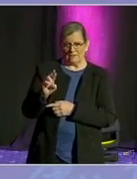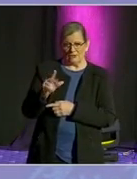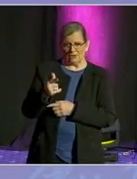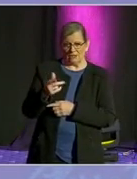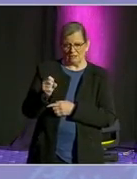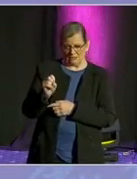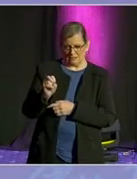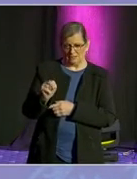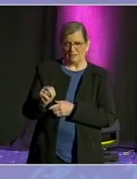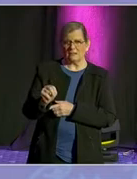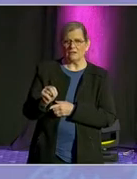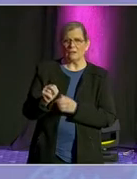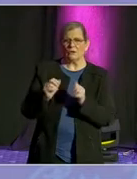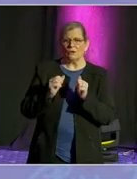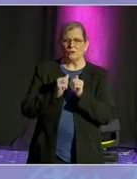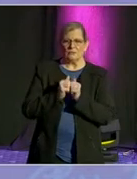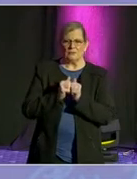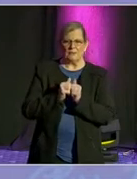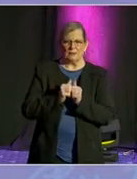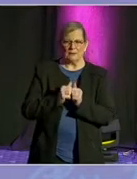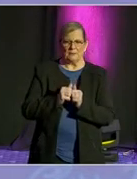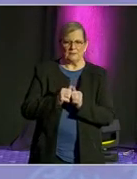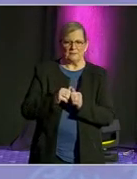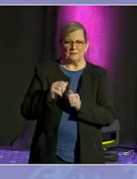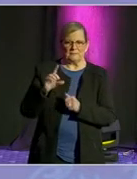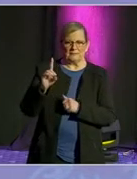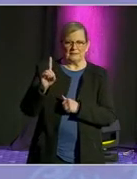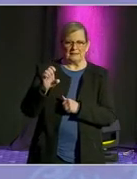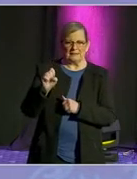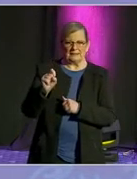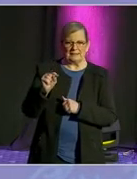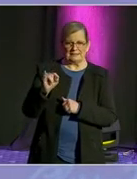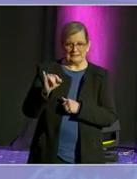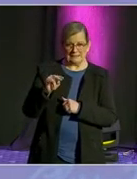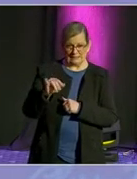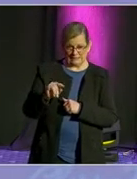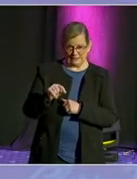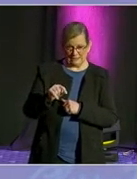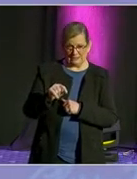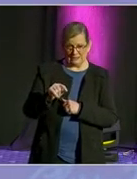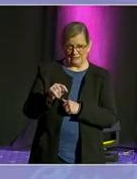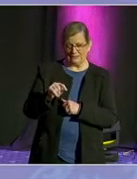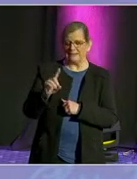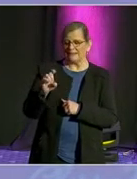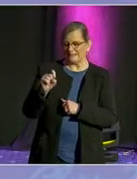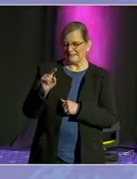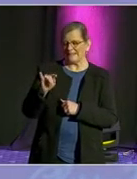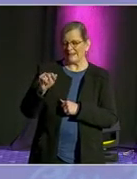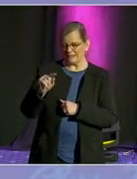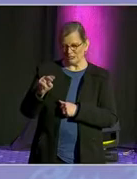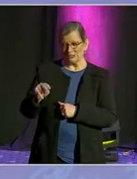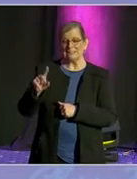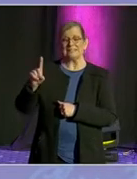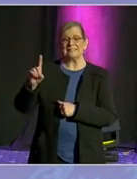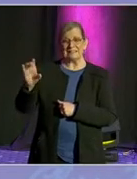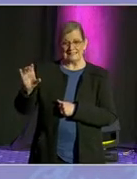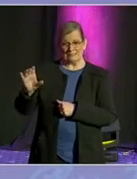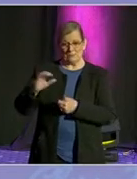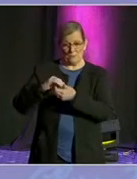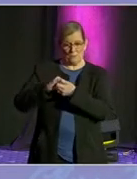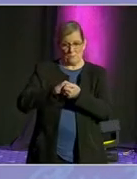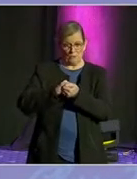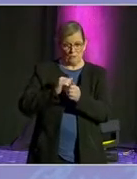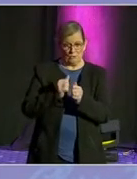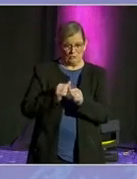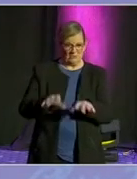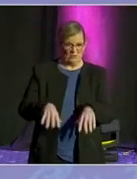of Columbia around the world and bringing record numbers of visitors to us prior to the pandemic, and I know he will once again. And of course,